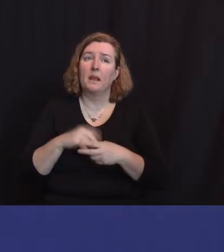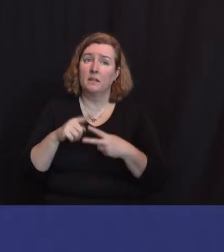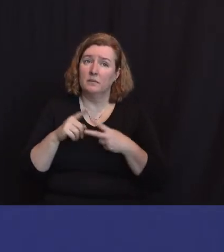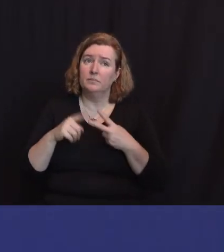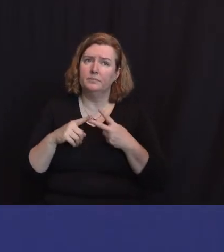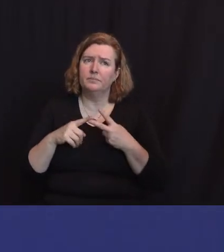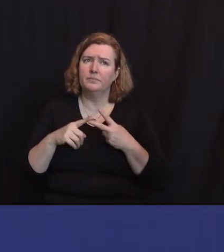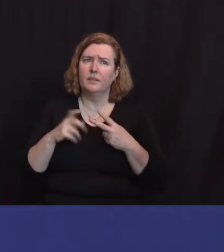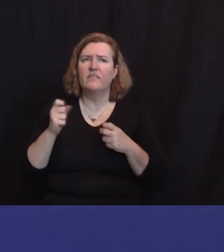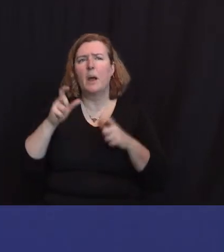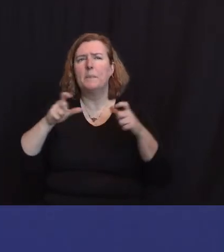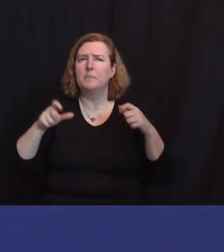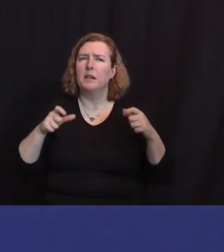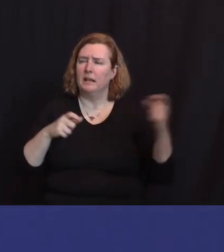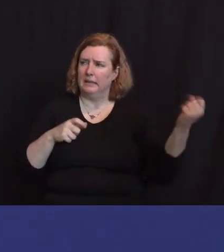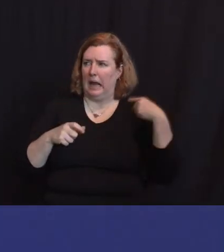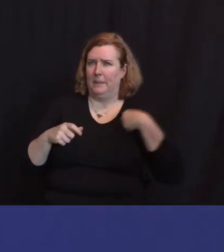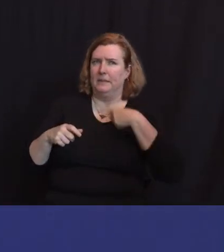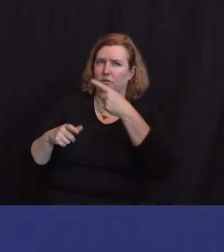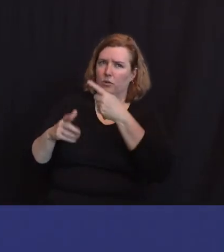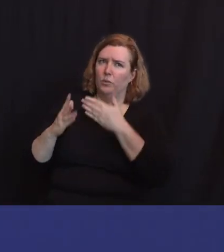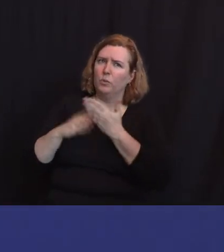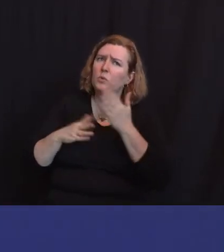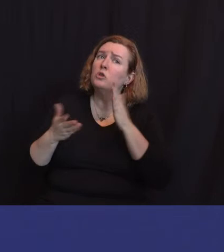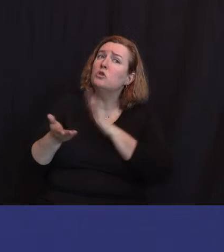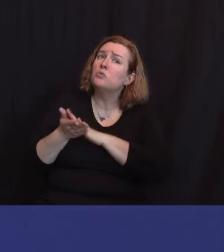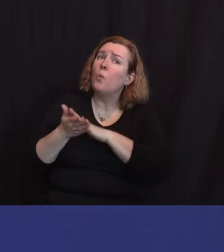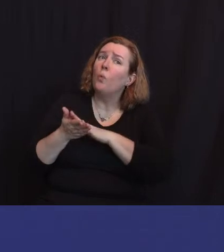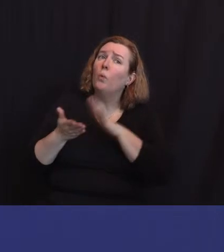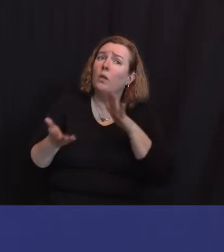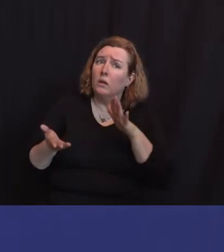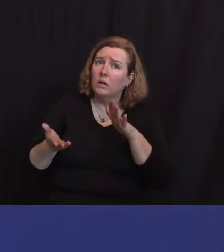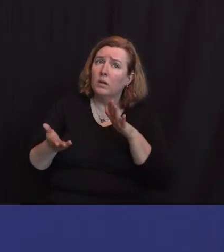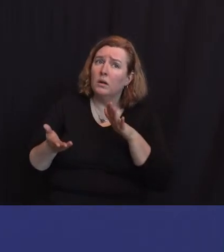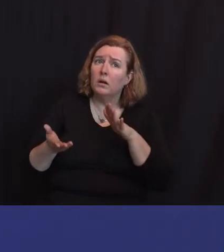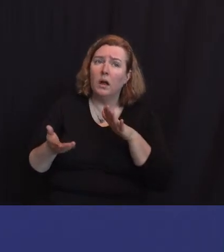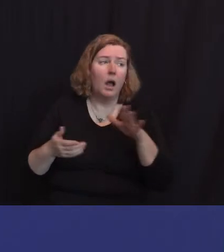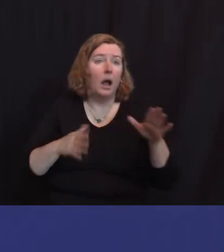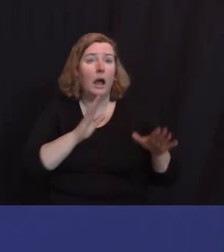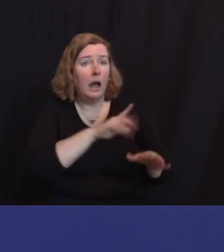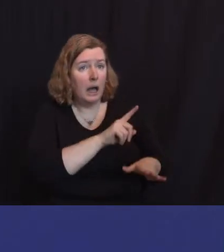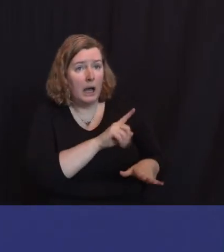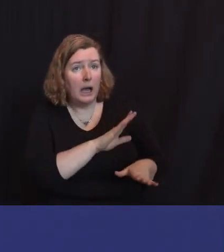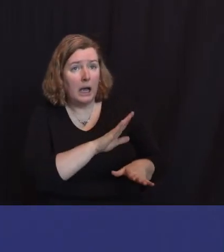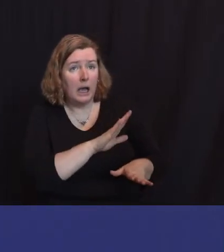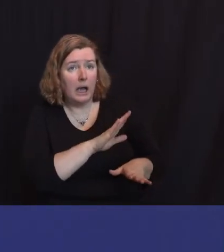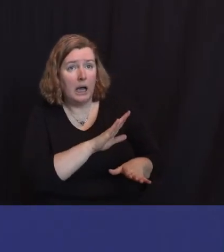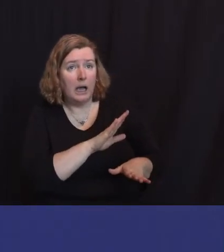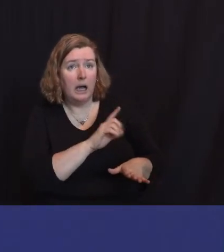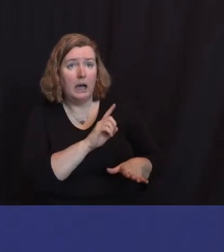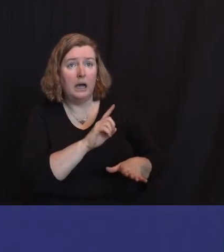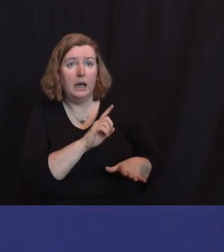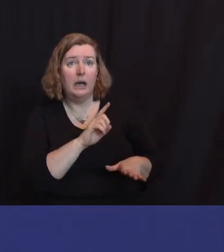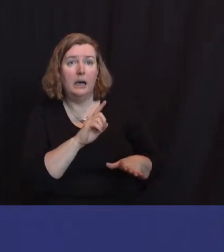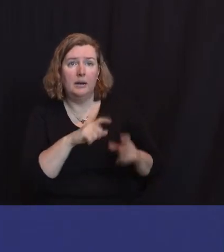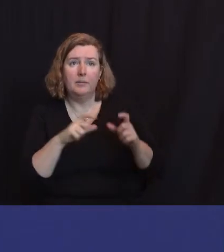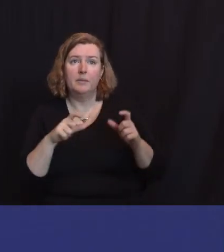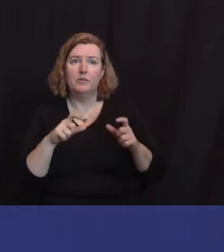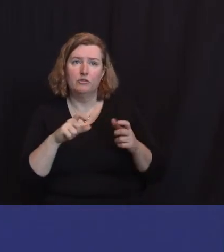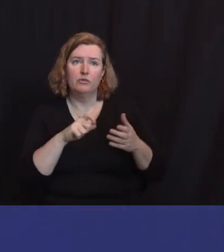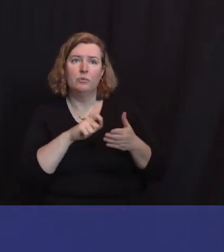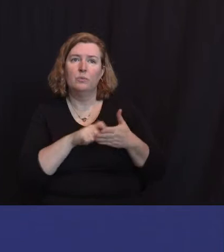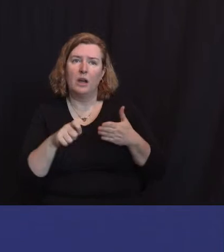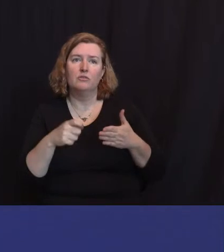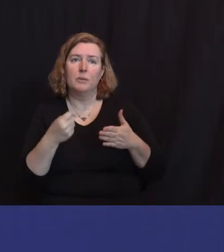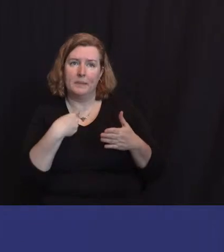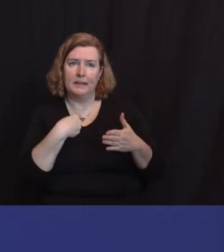all public schools to be open in the fall to full... This is democracy at work, folks. Yeah. Please. They right into our live Send it stream right and-